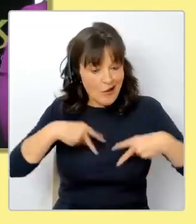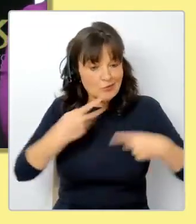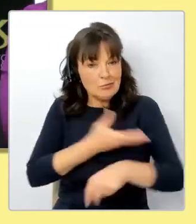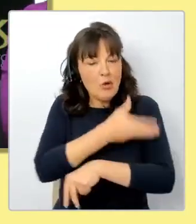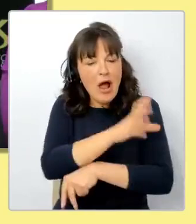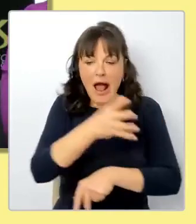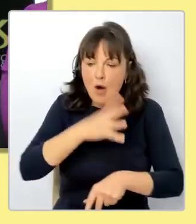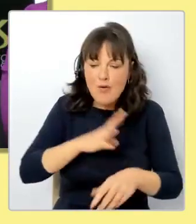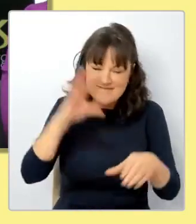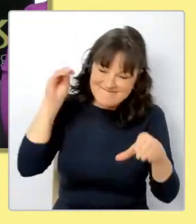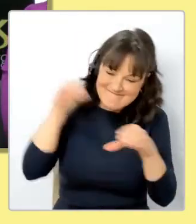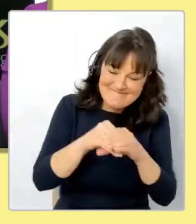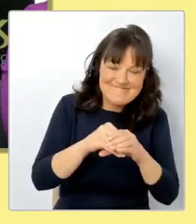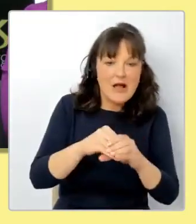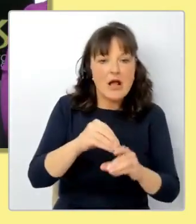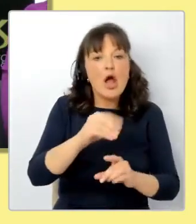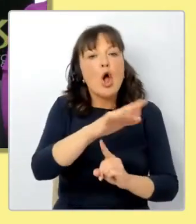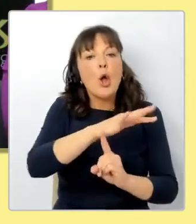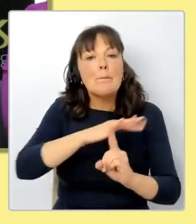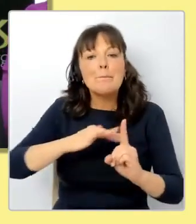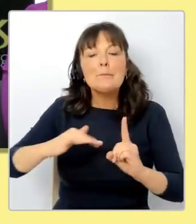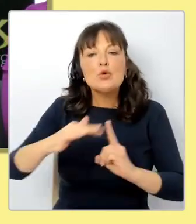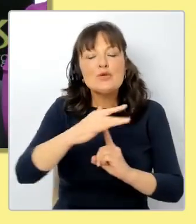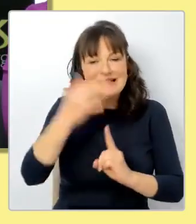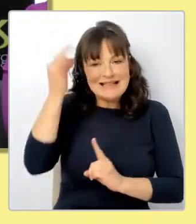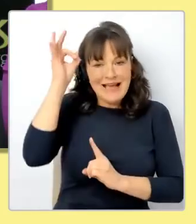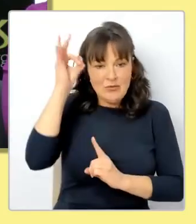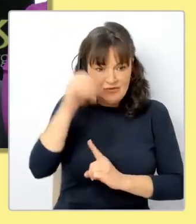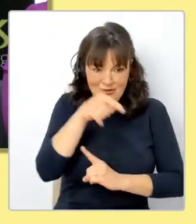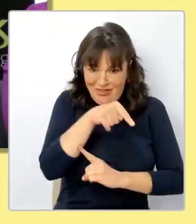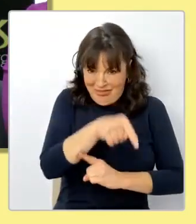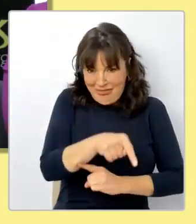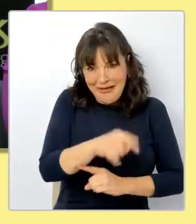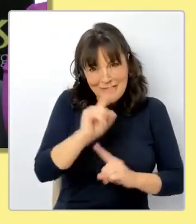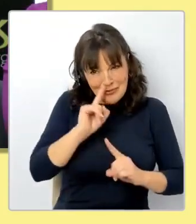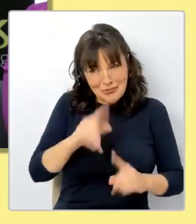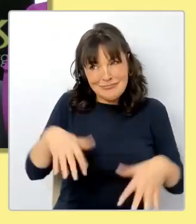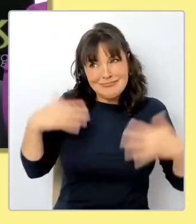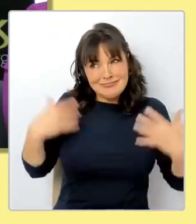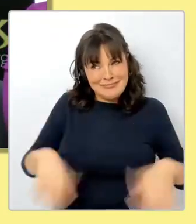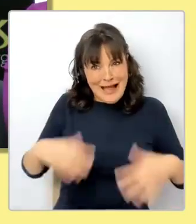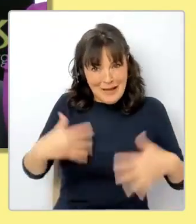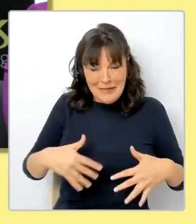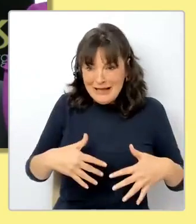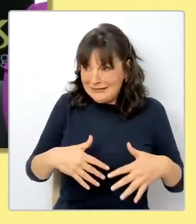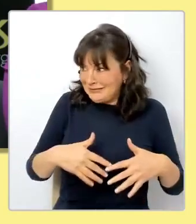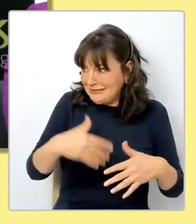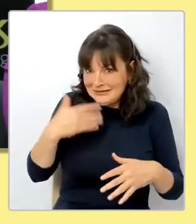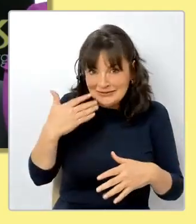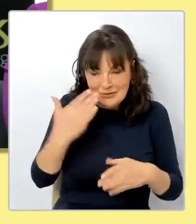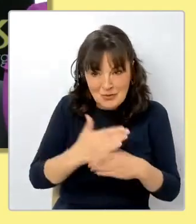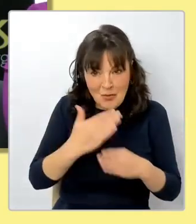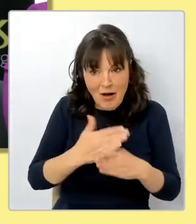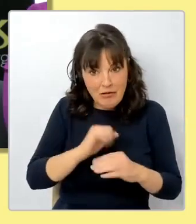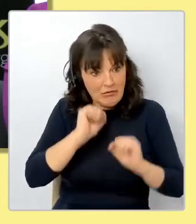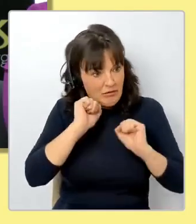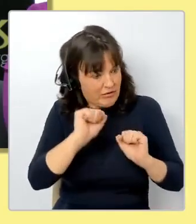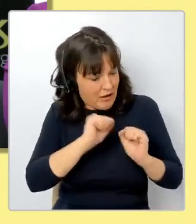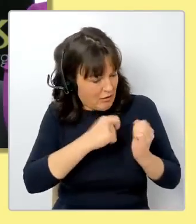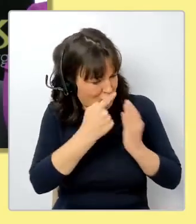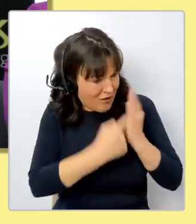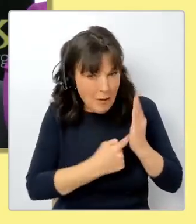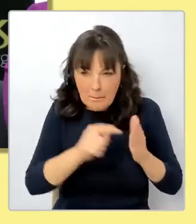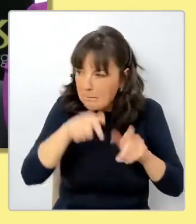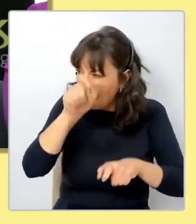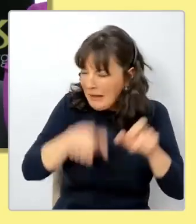councils. I want to devolve even further. They do phenomenal work. I've been to community councils. You'll go regularly to your community councils. You know, people that give